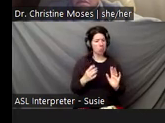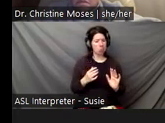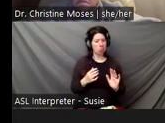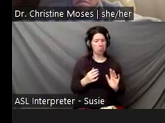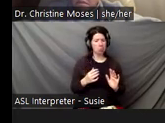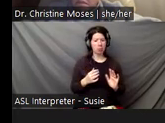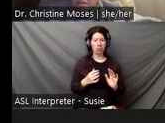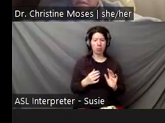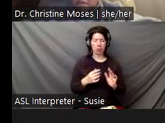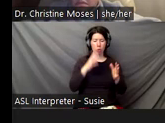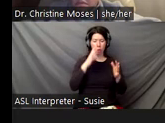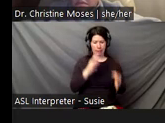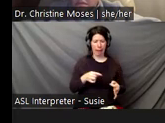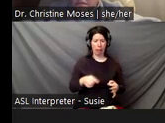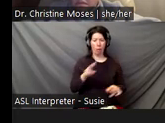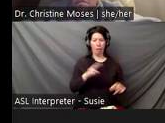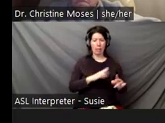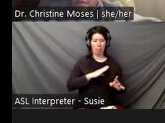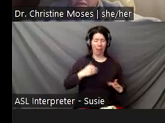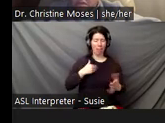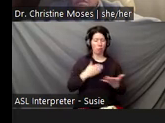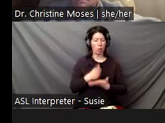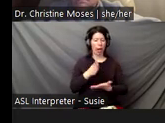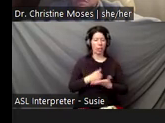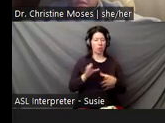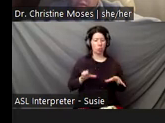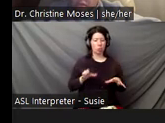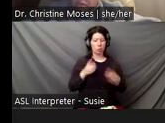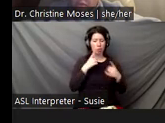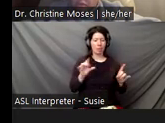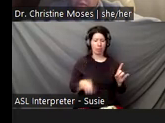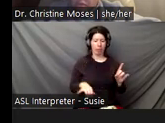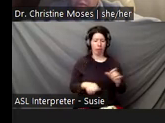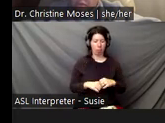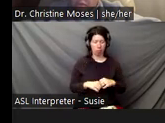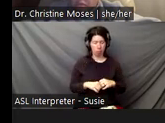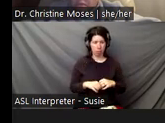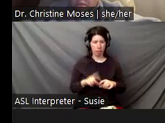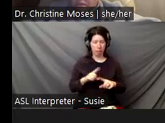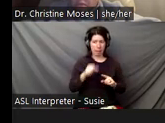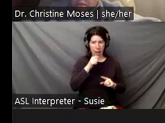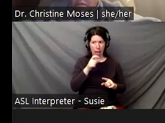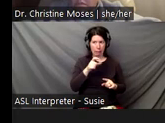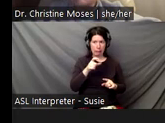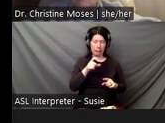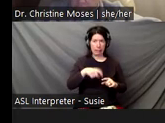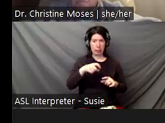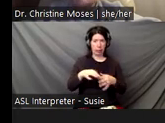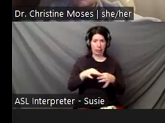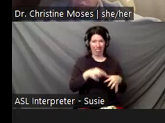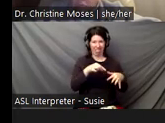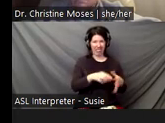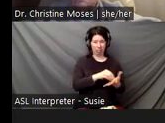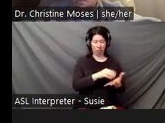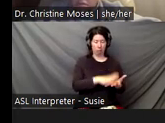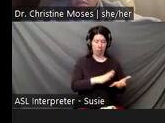Oversight Board would have the right to achieve that. That's not necessarily this document and subcommittee and try to make